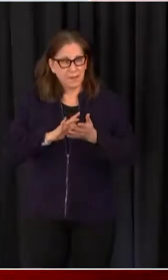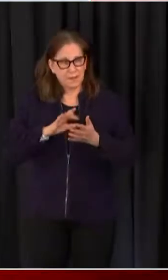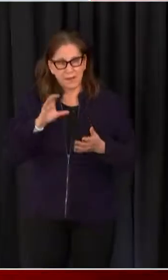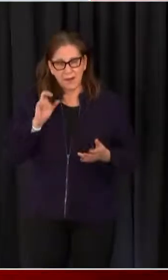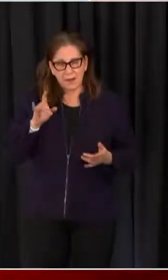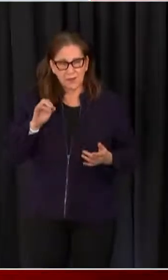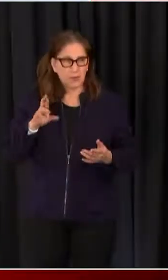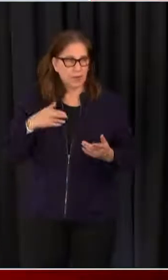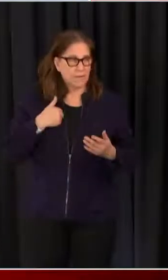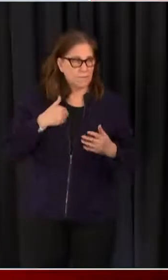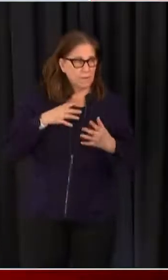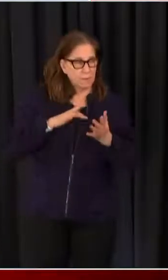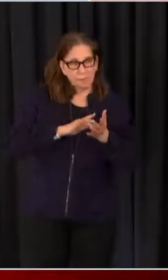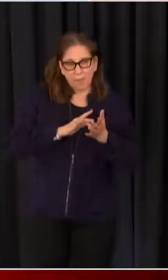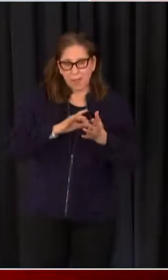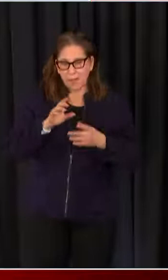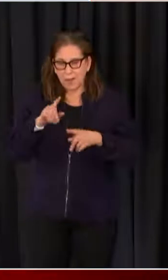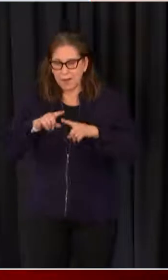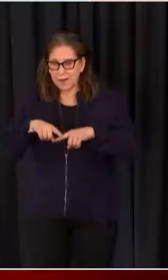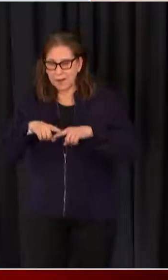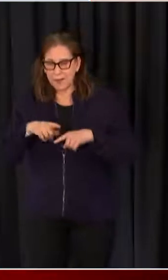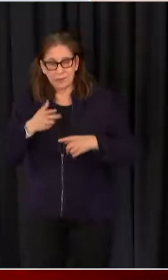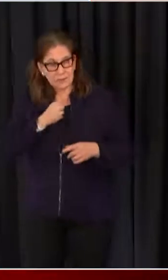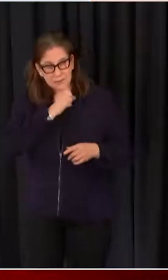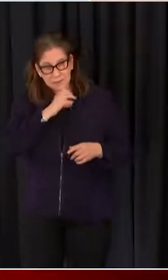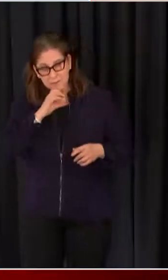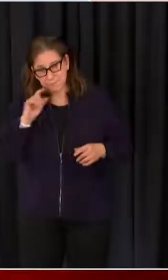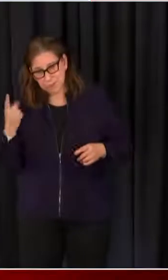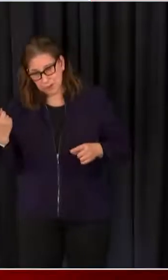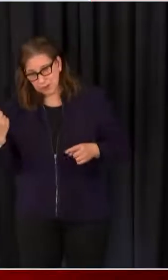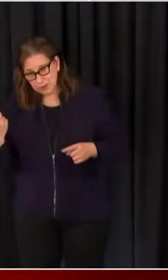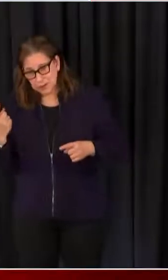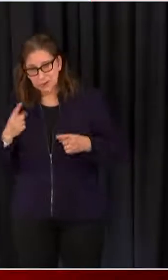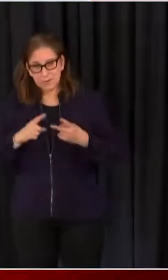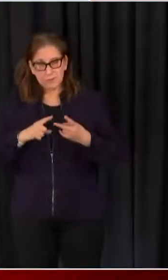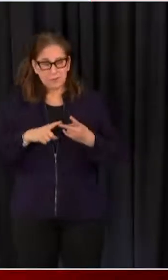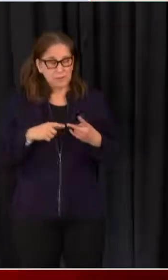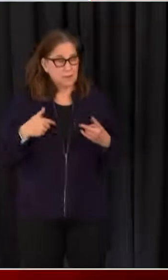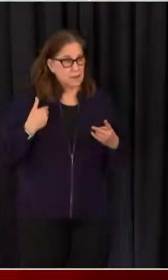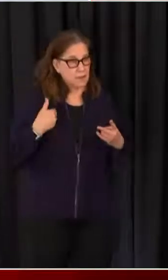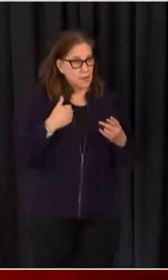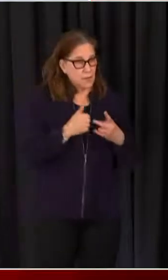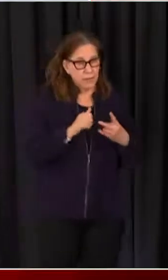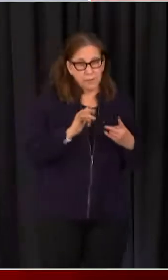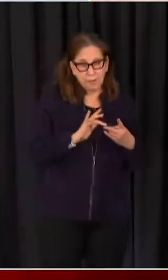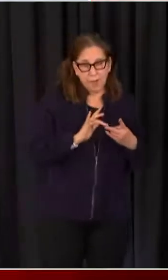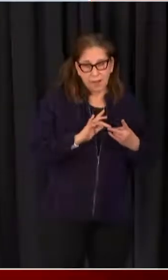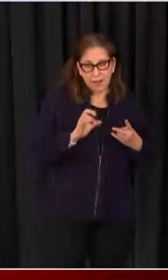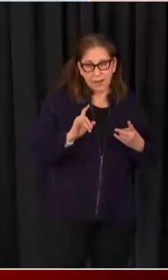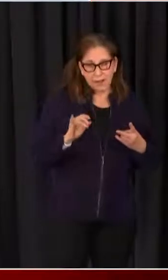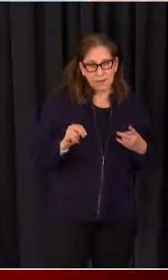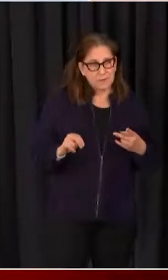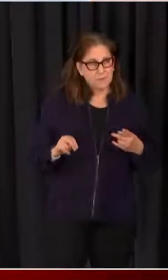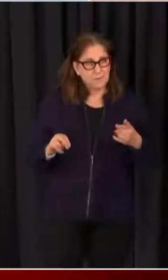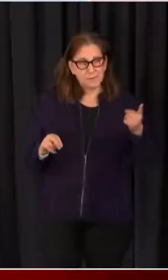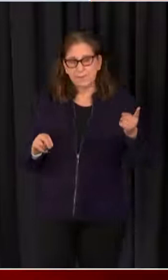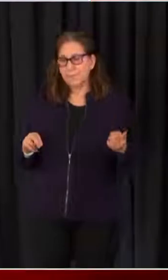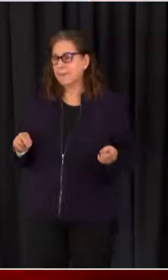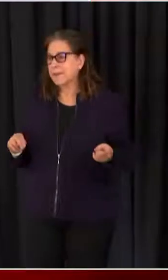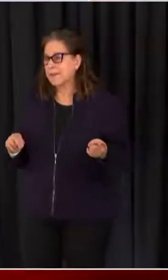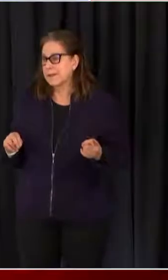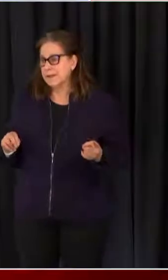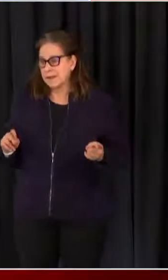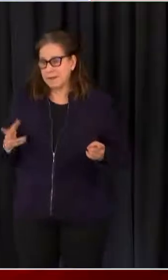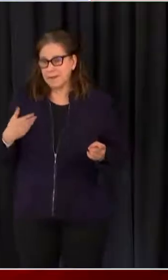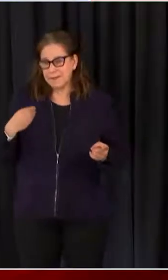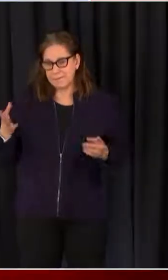you starting with seniors first? Are you starting with? So I'll give you an example.